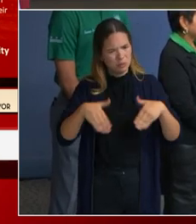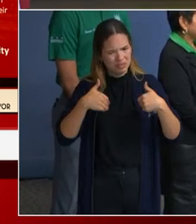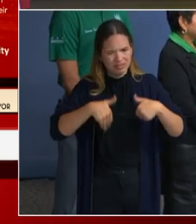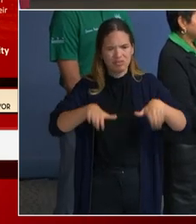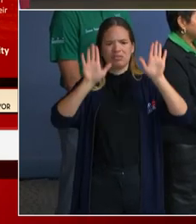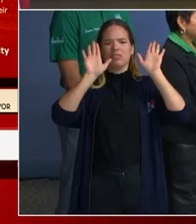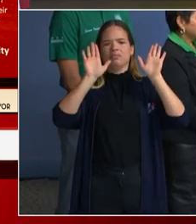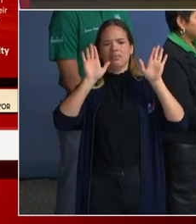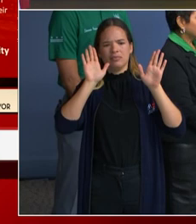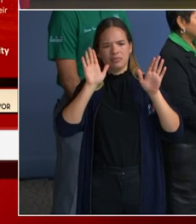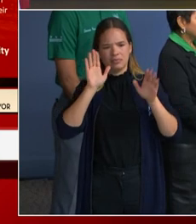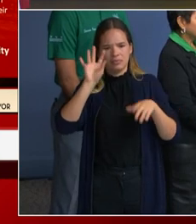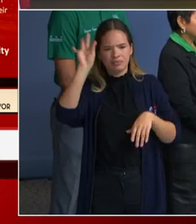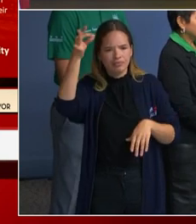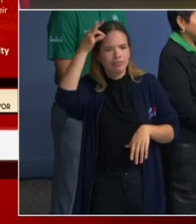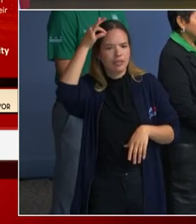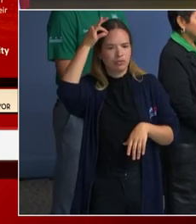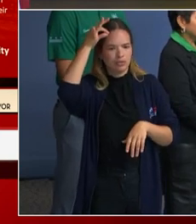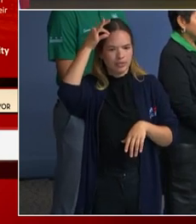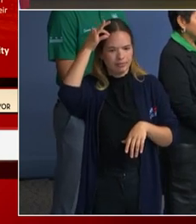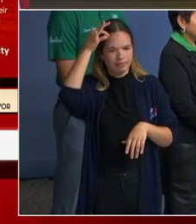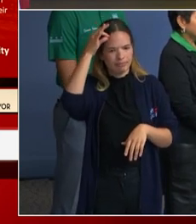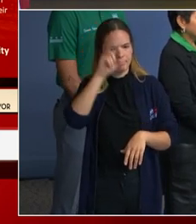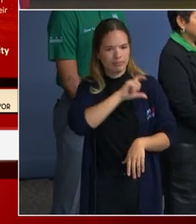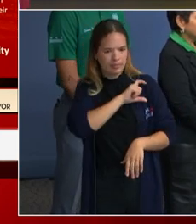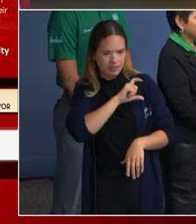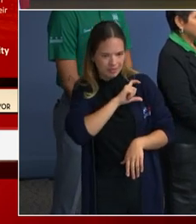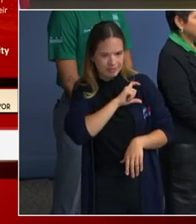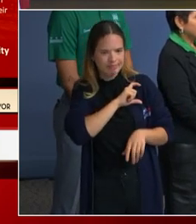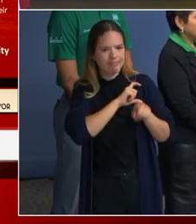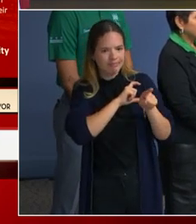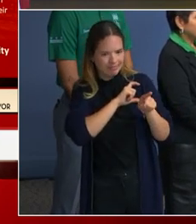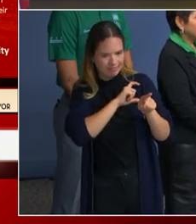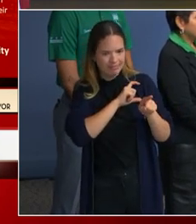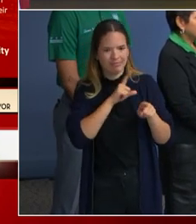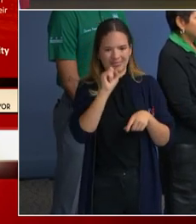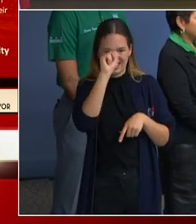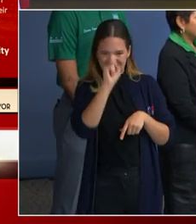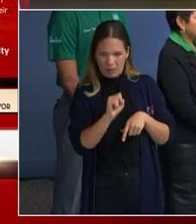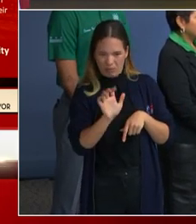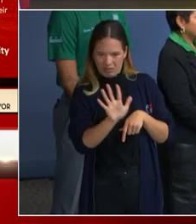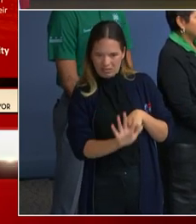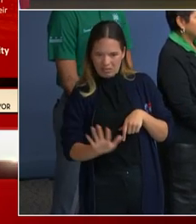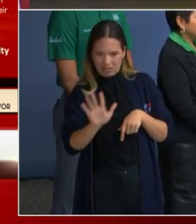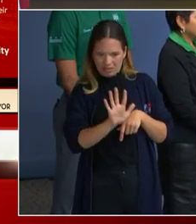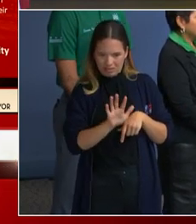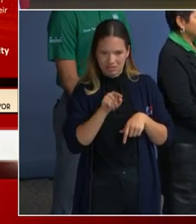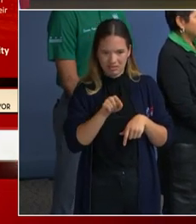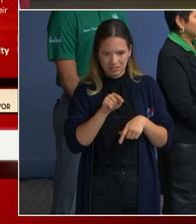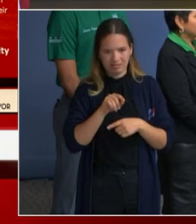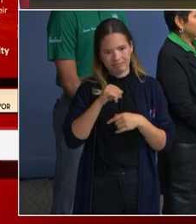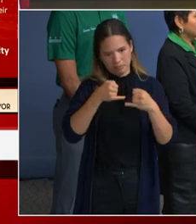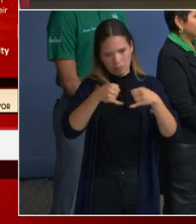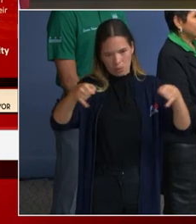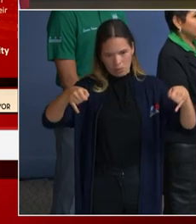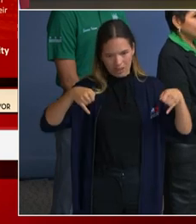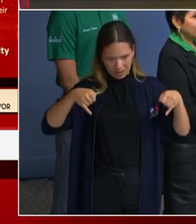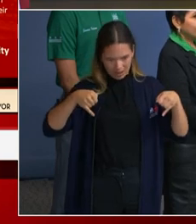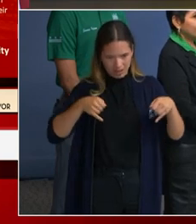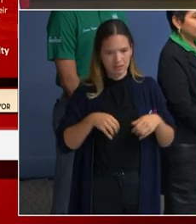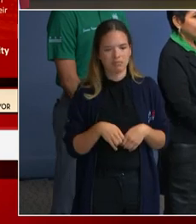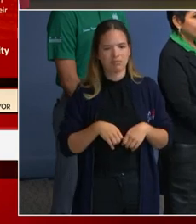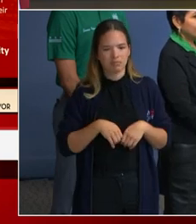the southern border. We understand that once they are cleared through a federal immigration